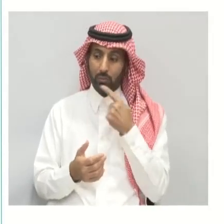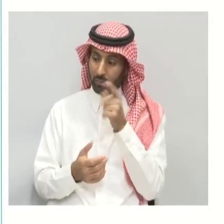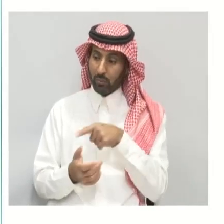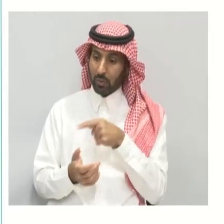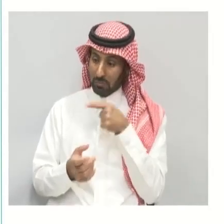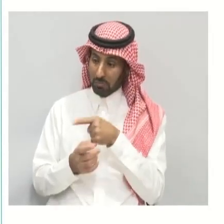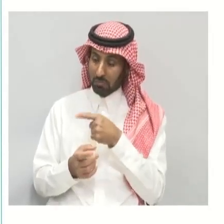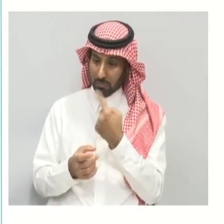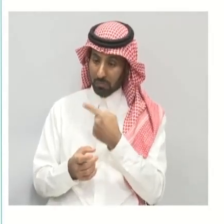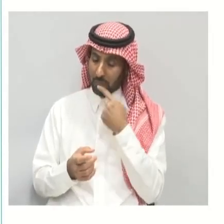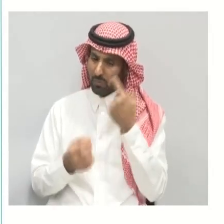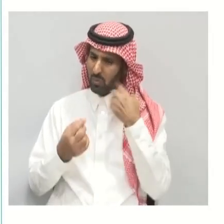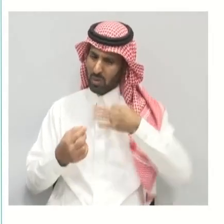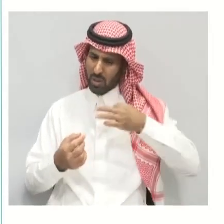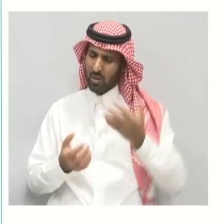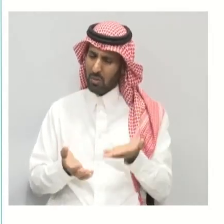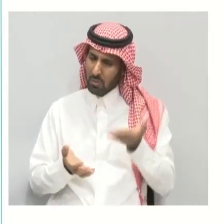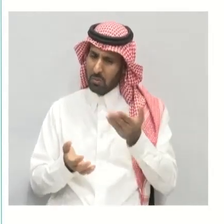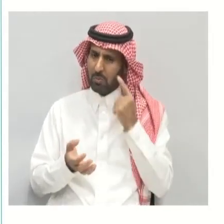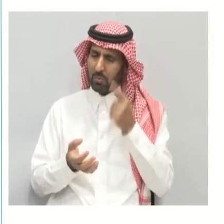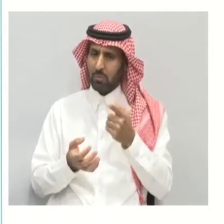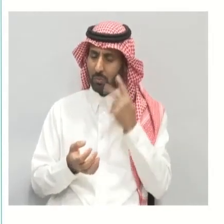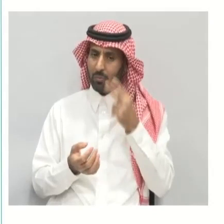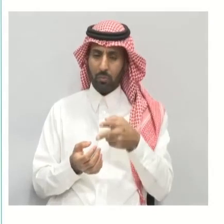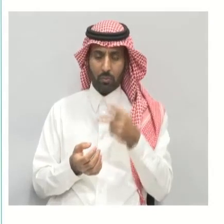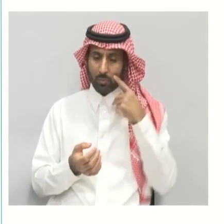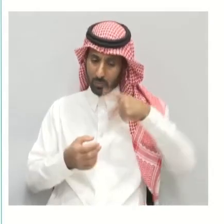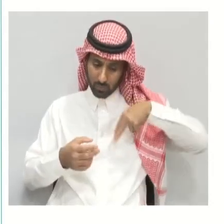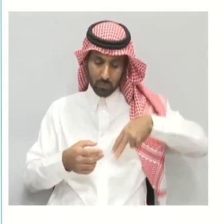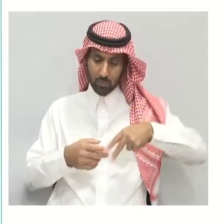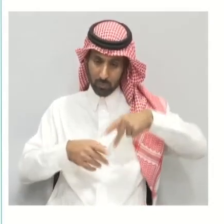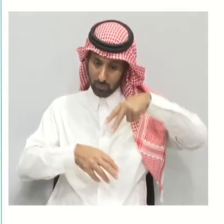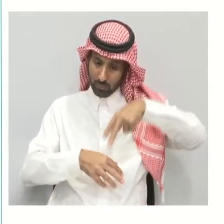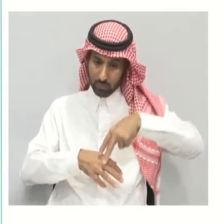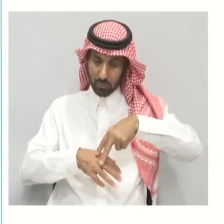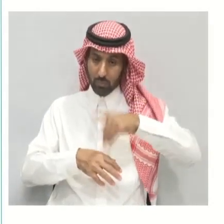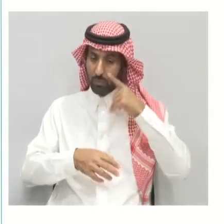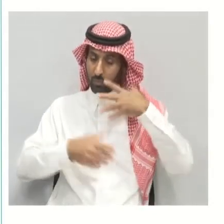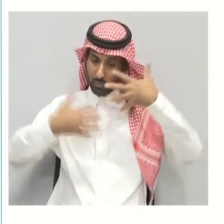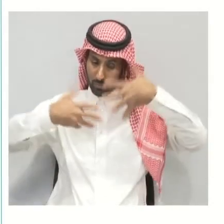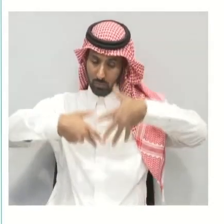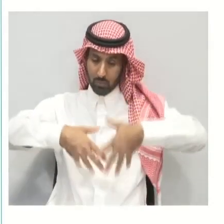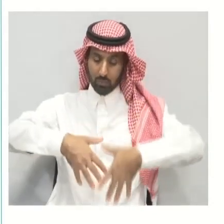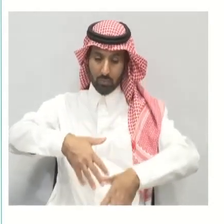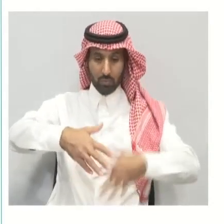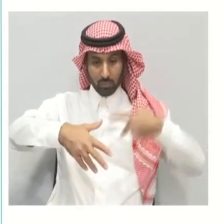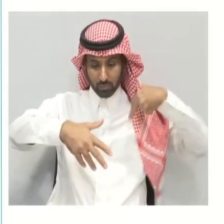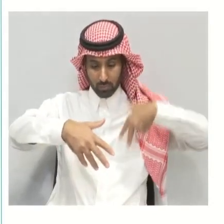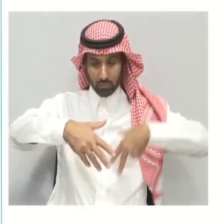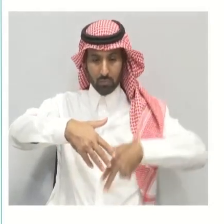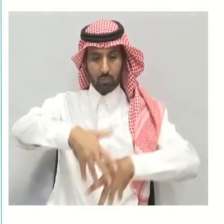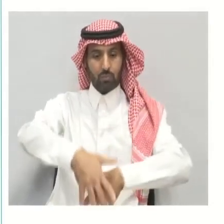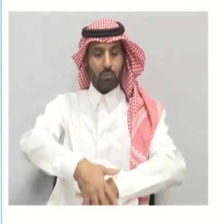we should wear light clothes as to walk maybe inside or aside from